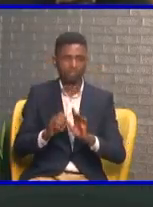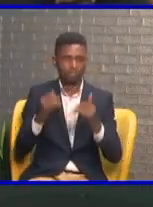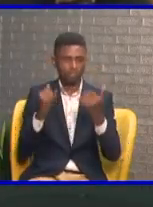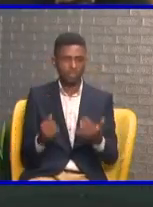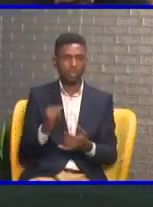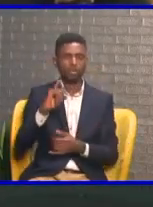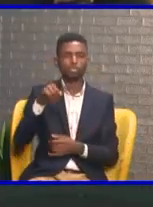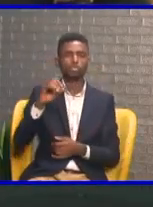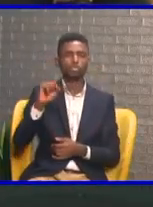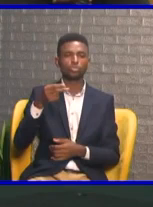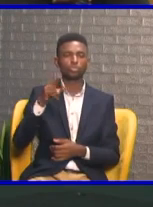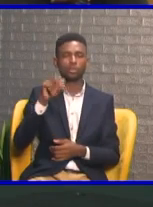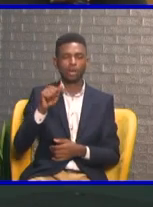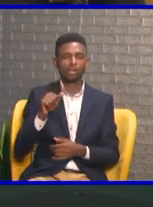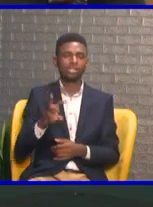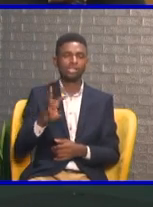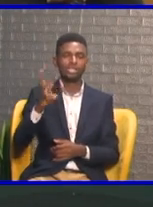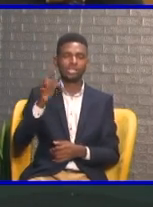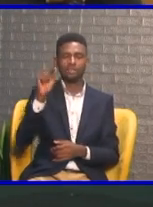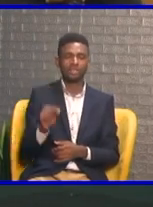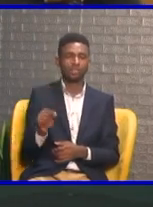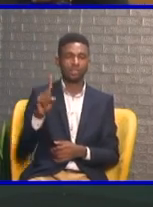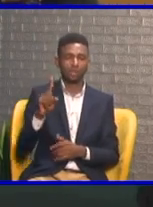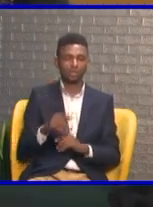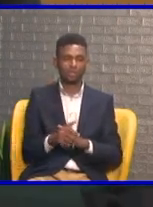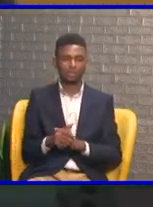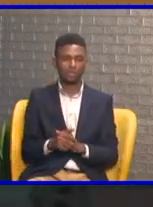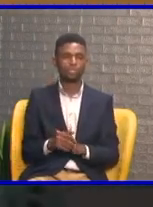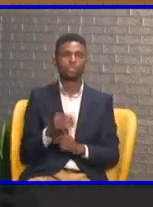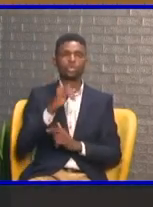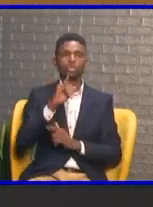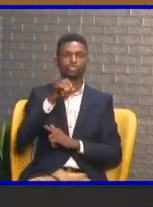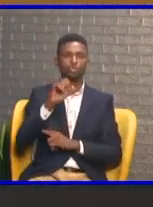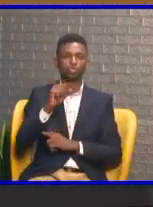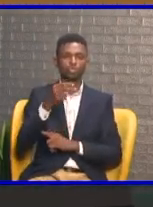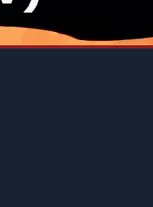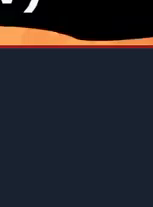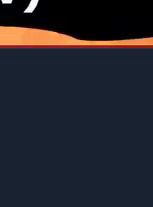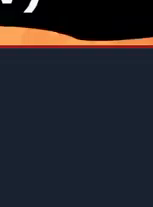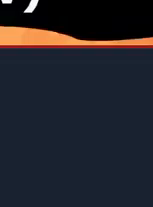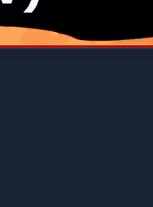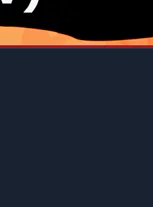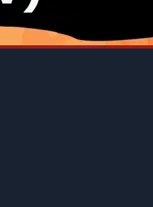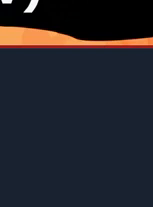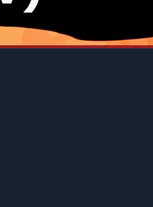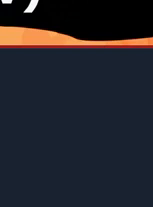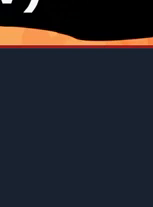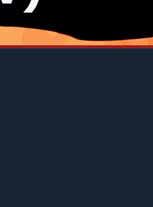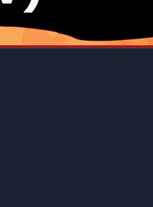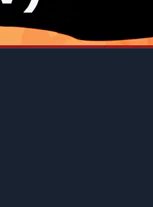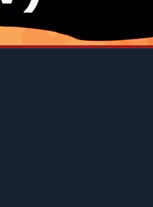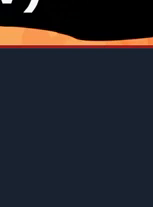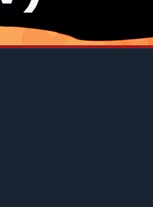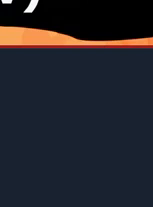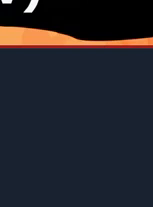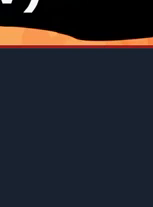6, verse 1. Joshua chapter 6, verse 1. Why is this